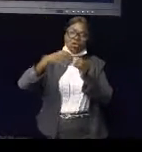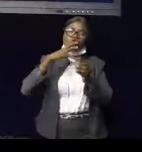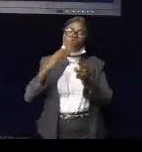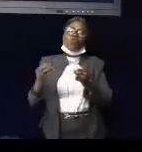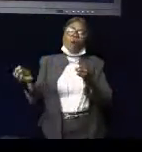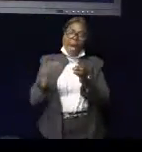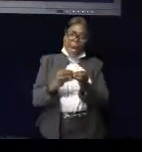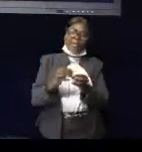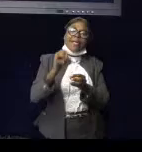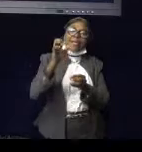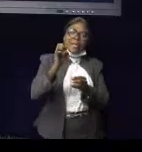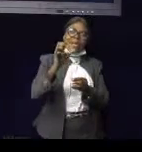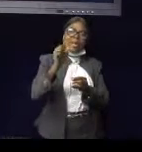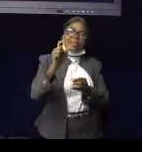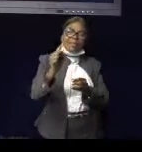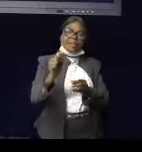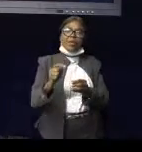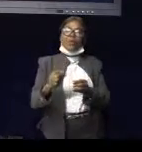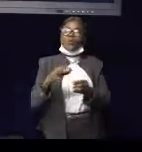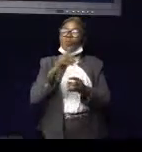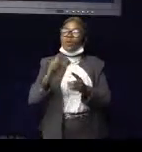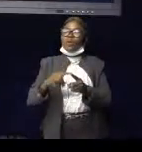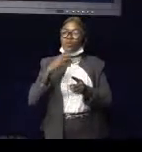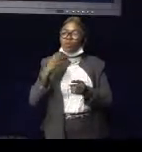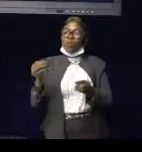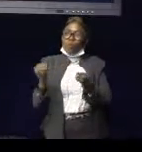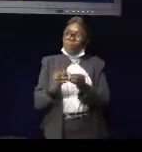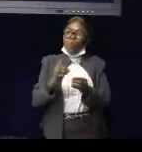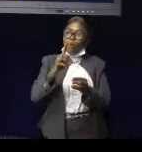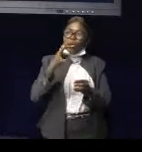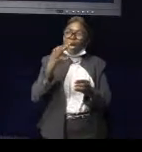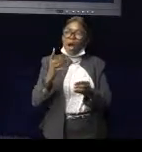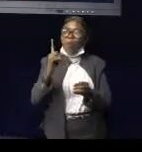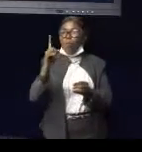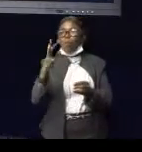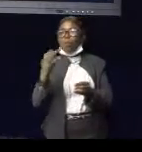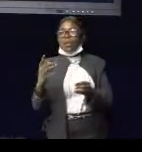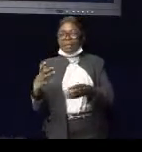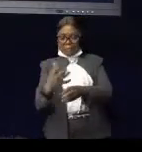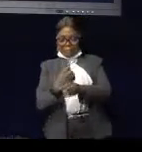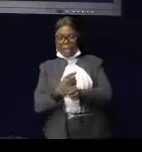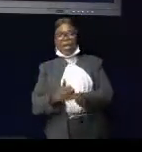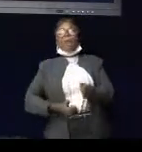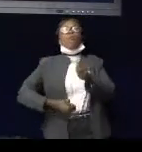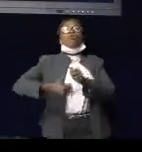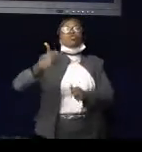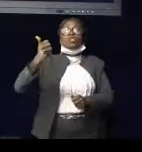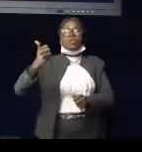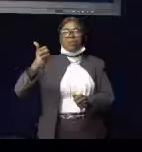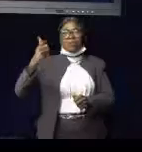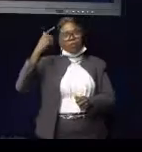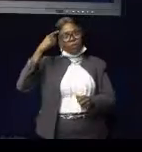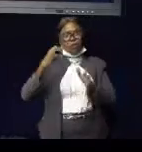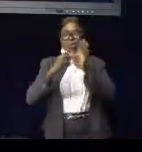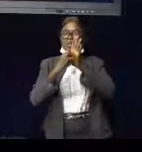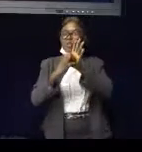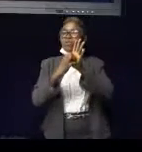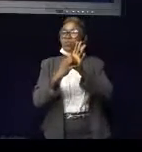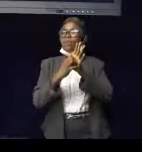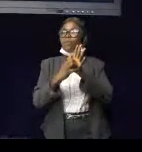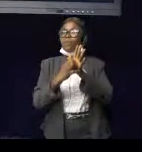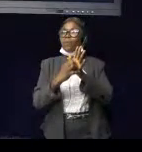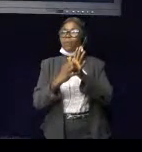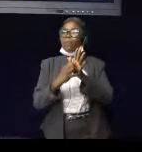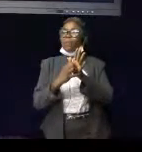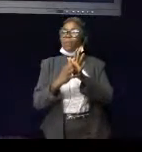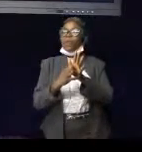add EST. While those with more than one syllable take most. For example,